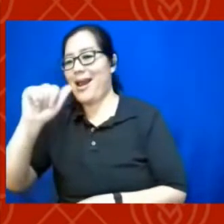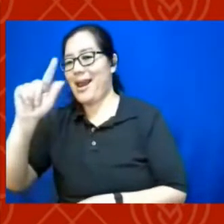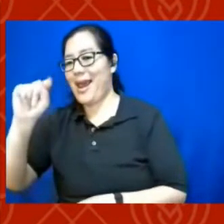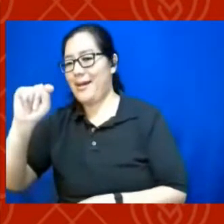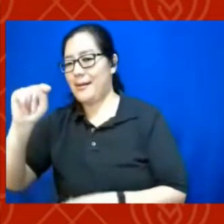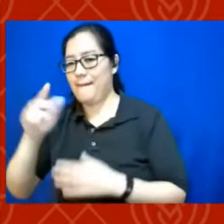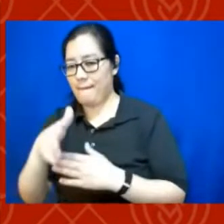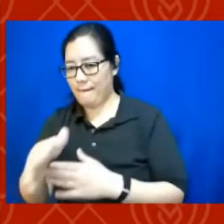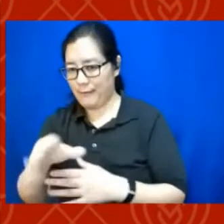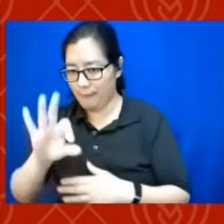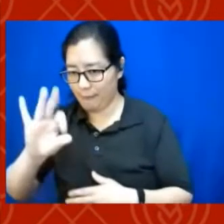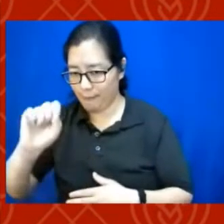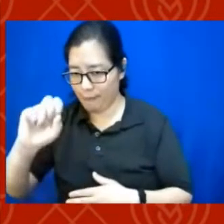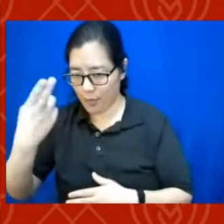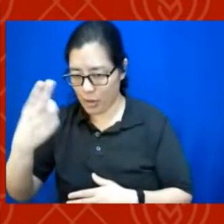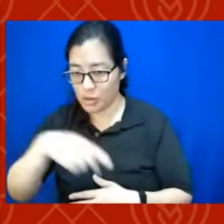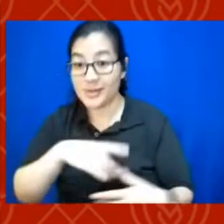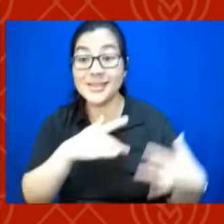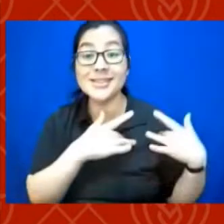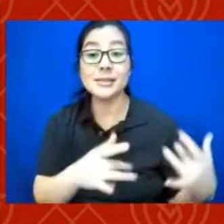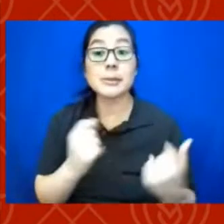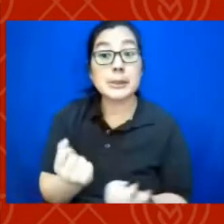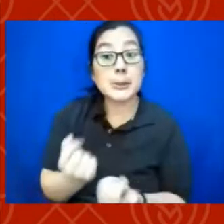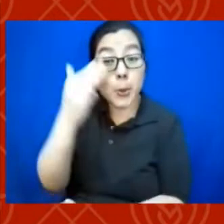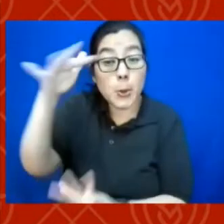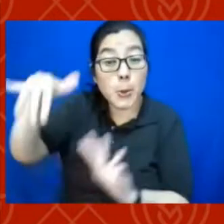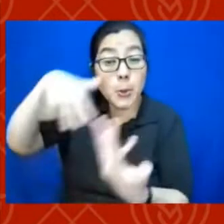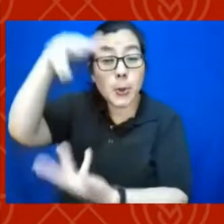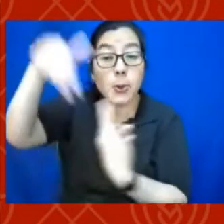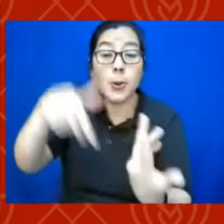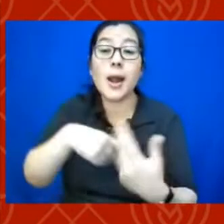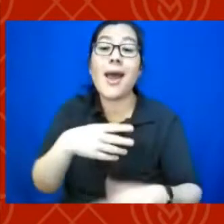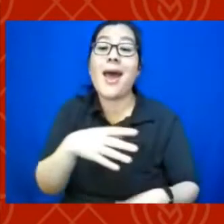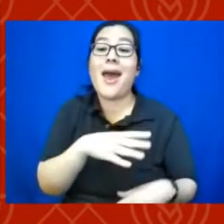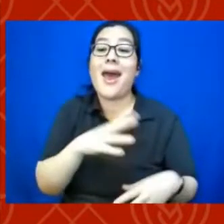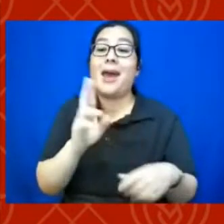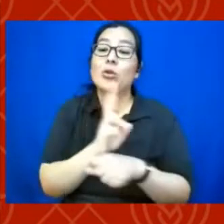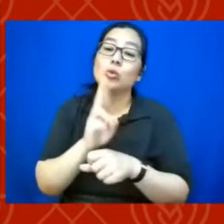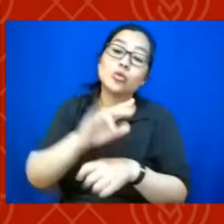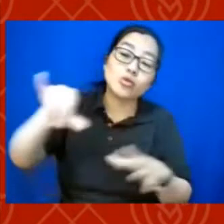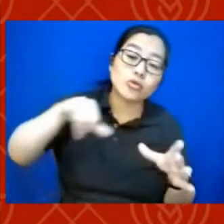generally with sauces and vegetables, and they are a symbol of prosperity and surplus.